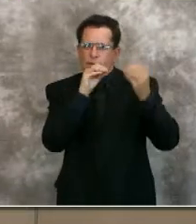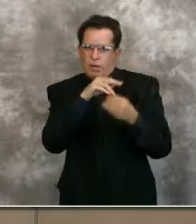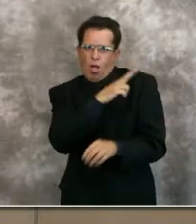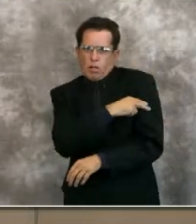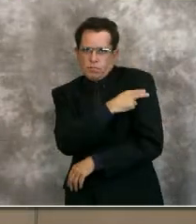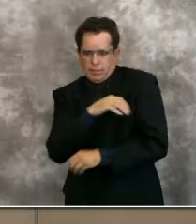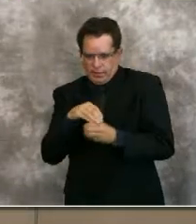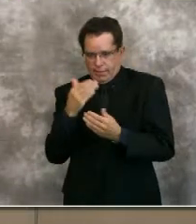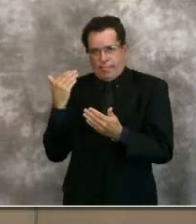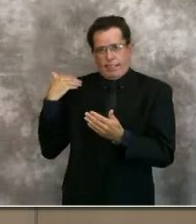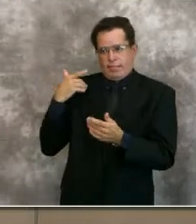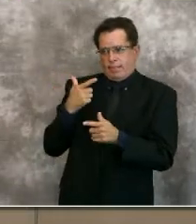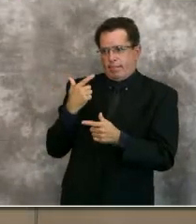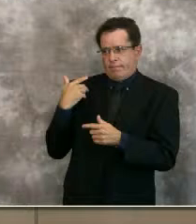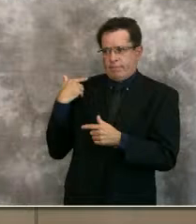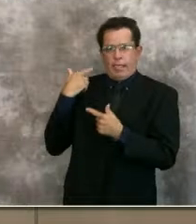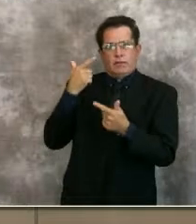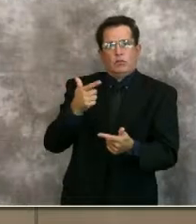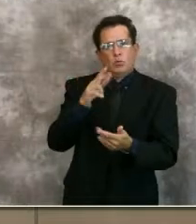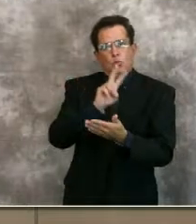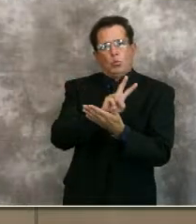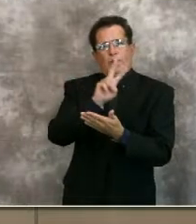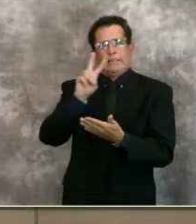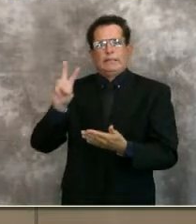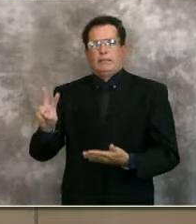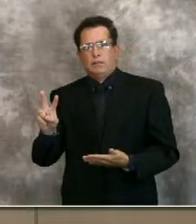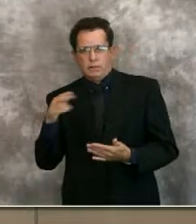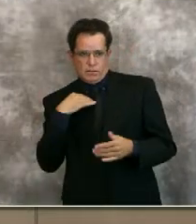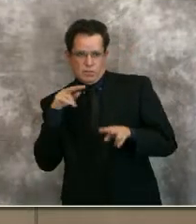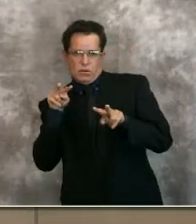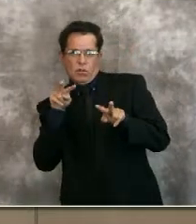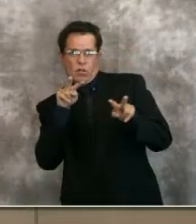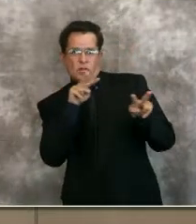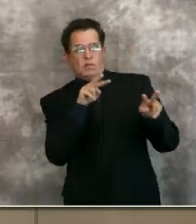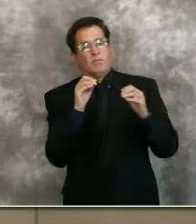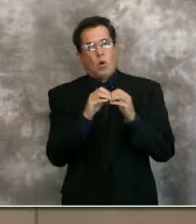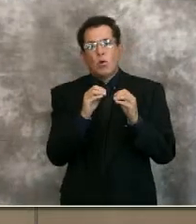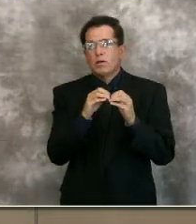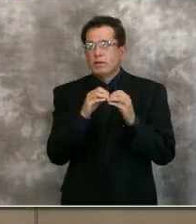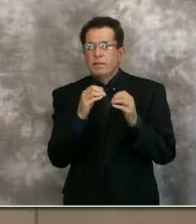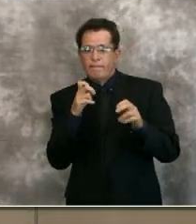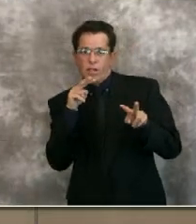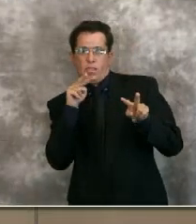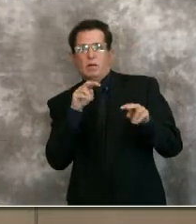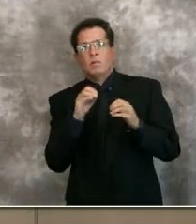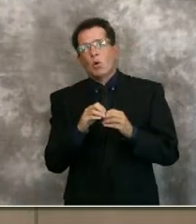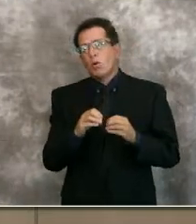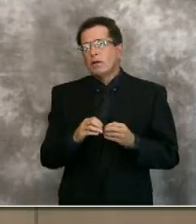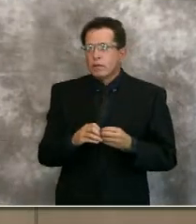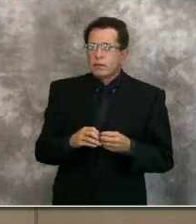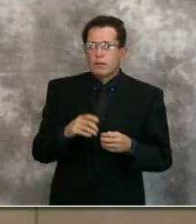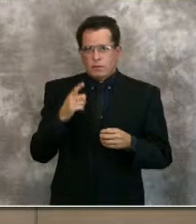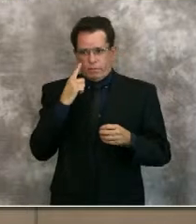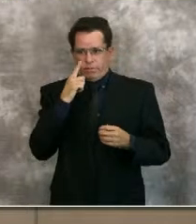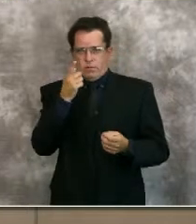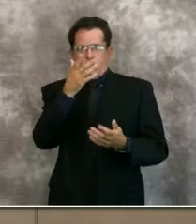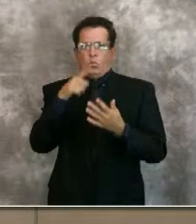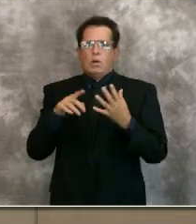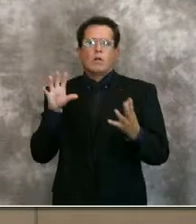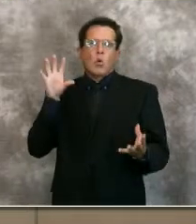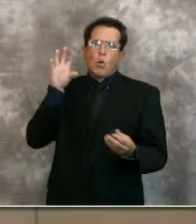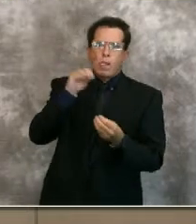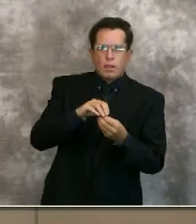2 weeks, just to get an idea of what that more closely looks like as a subtotal of the total number